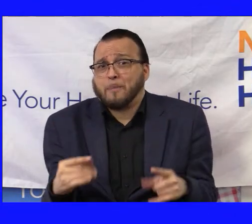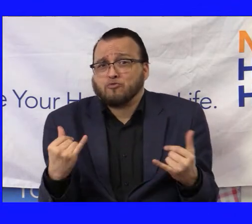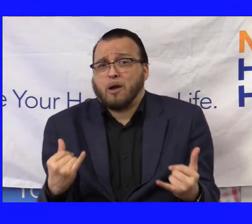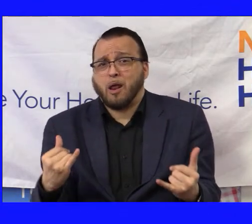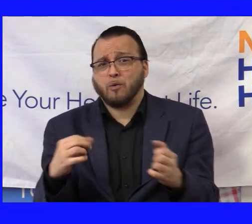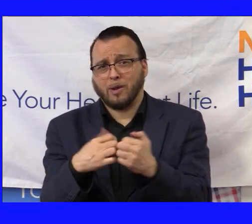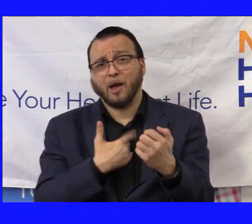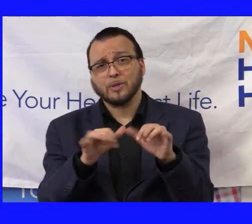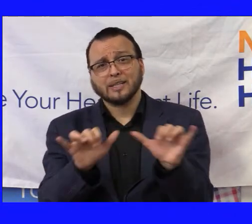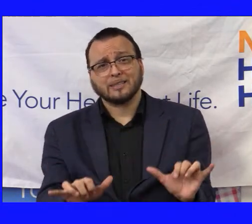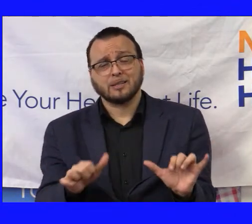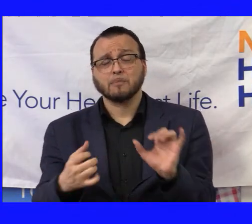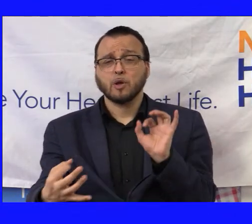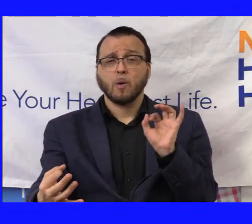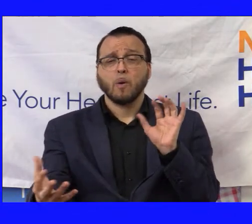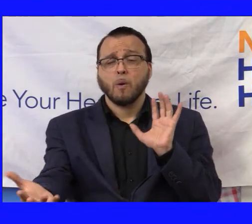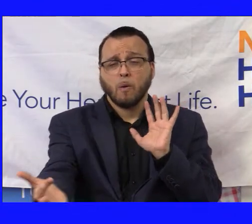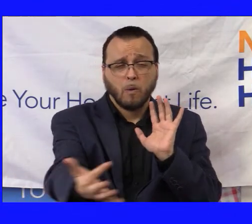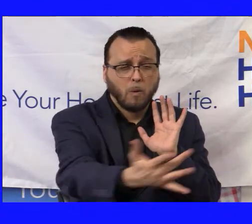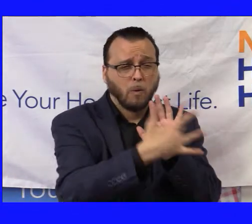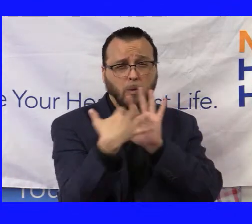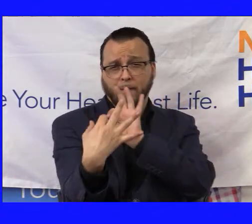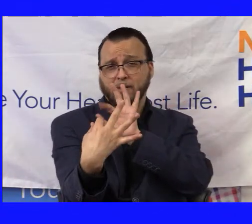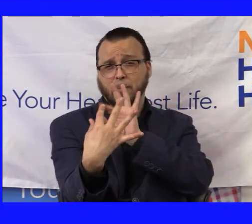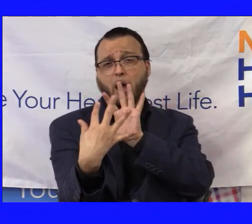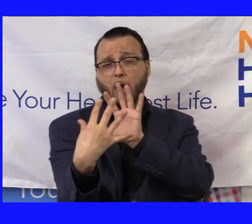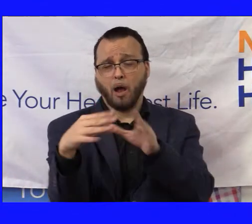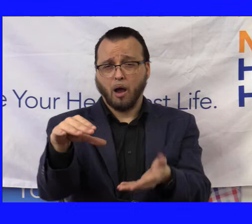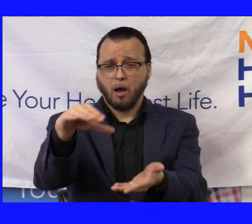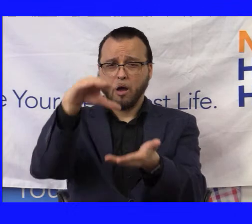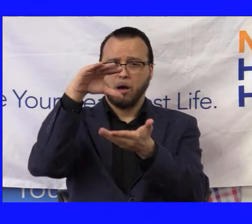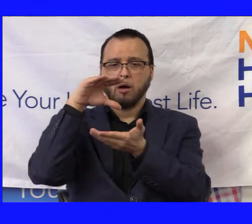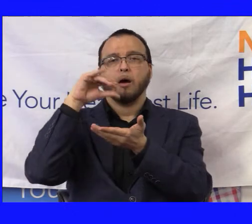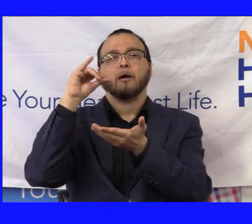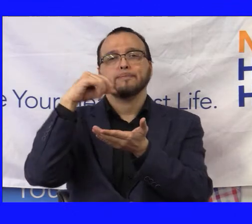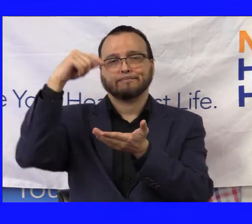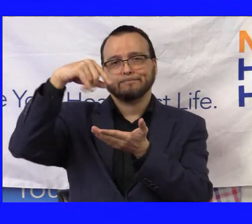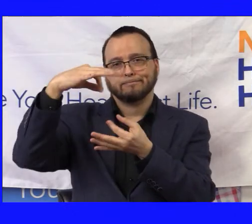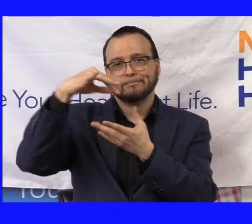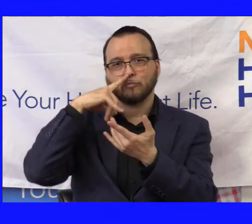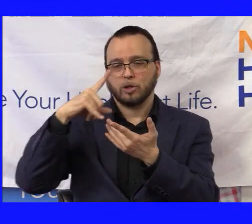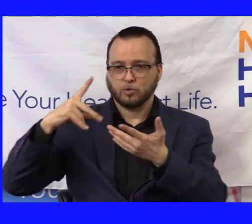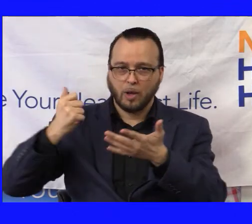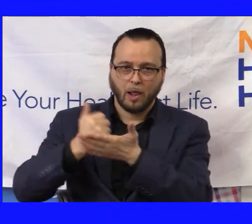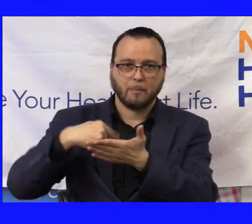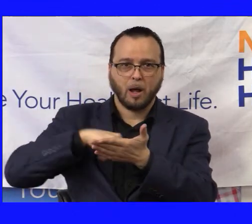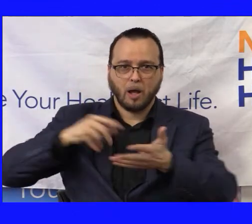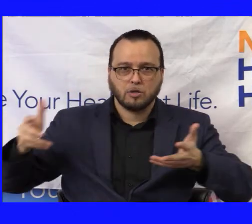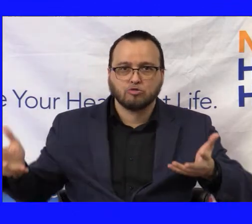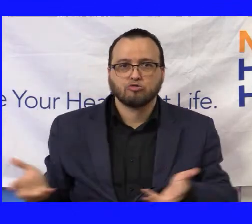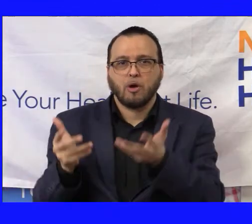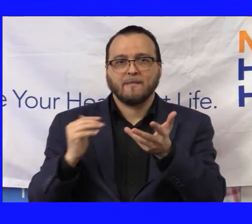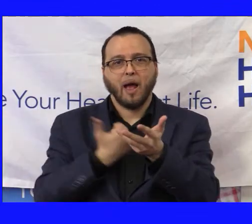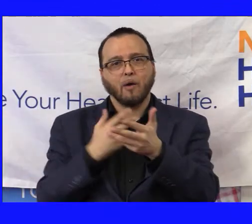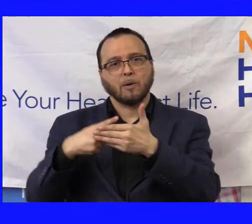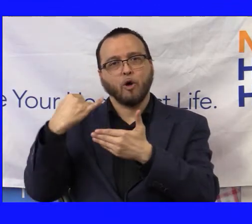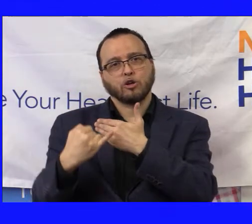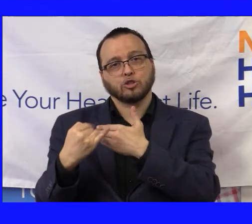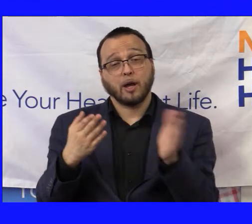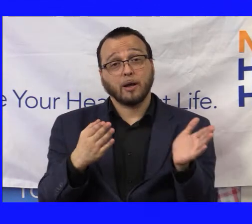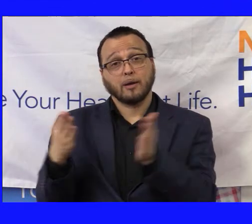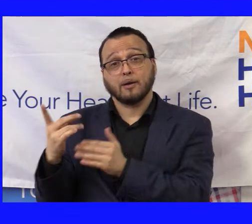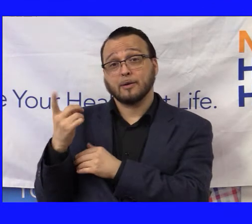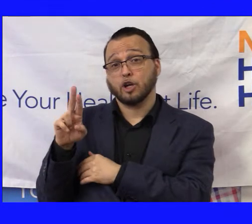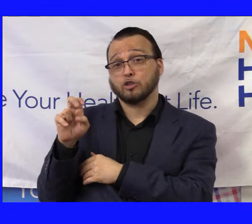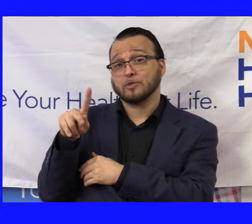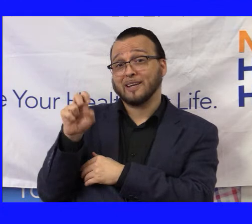received good feedback, and we're using that feedback to really drive our projects. And now Dr. Davis will walk you